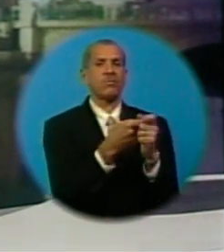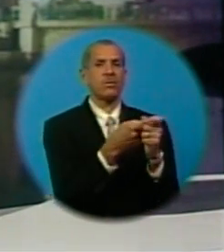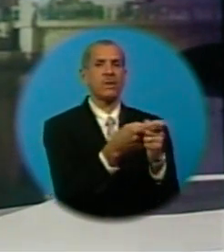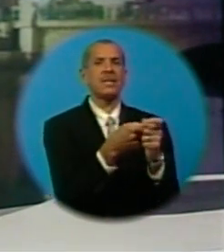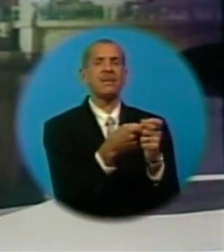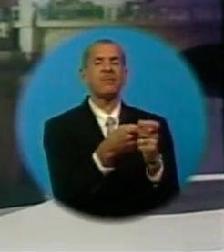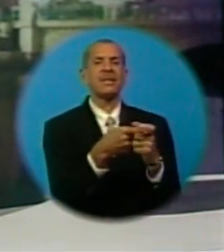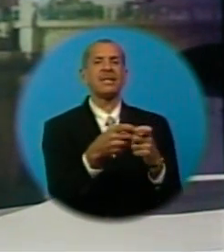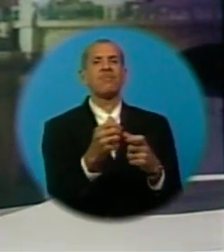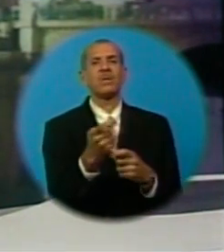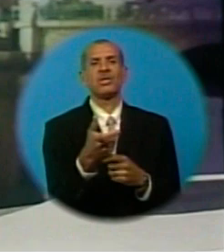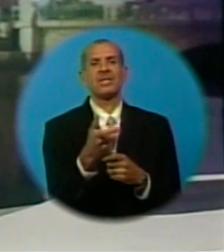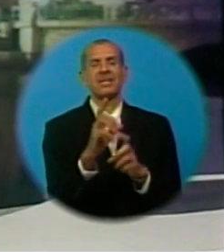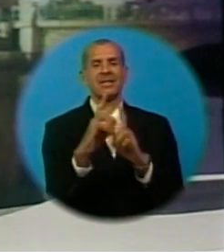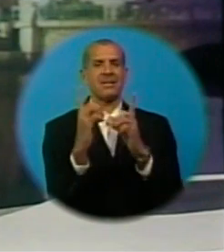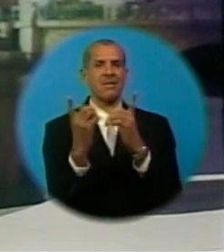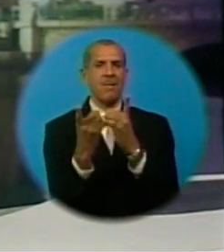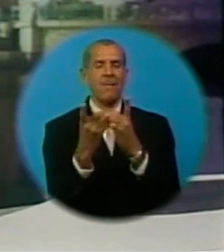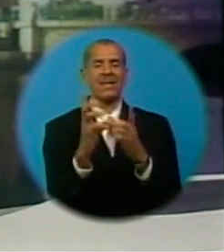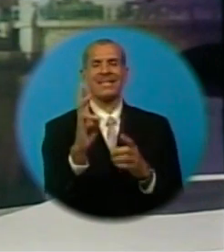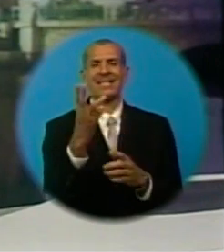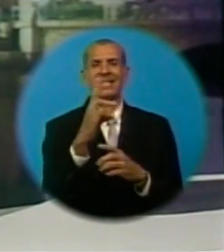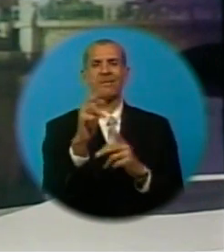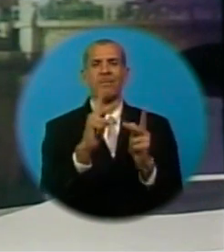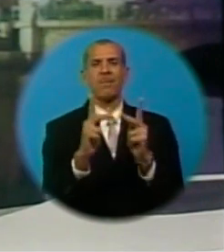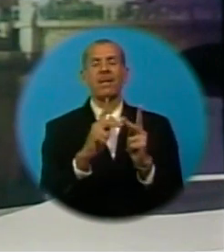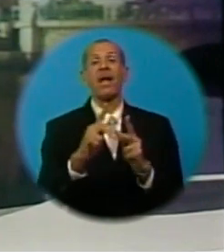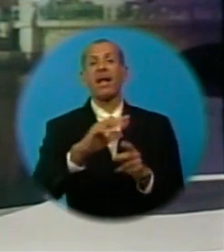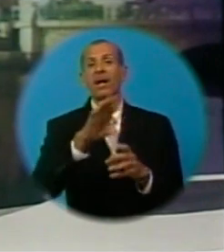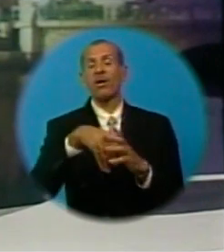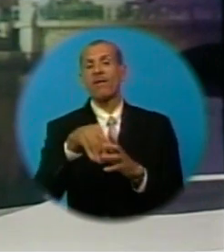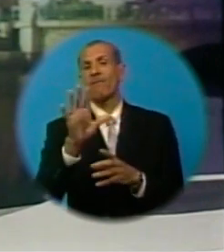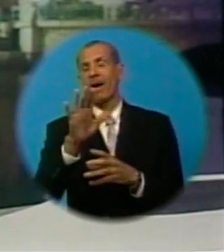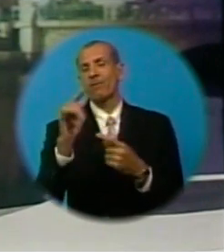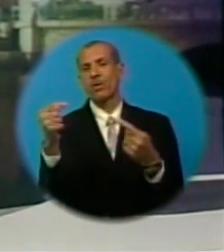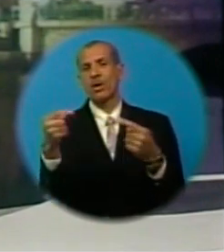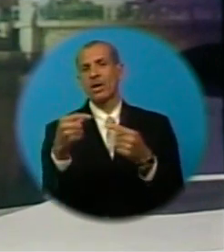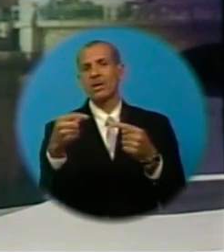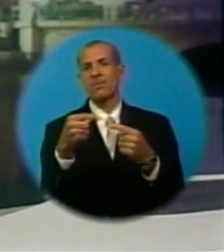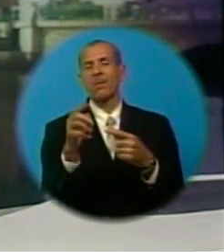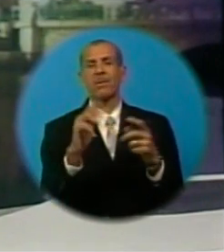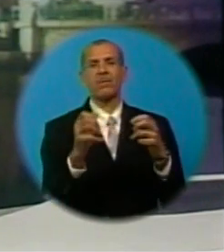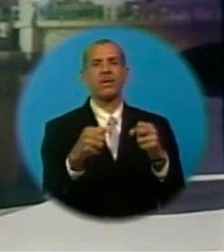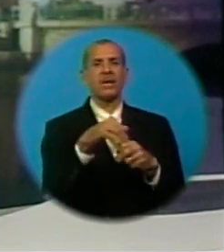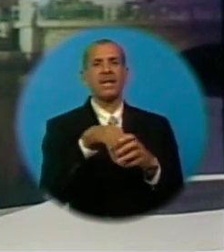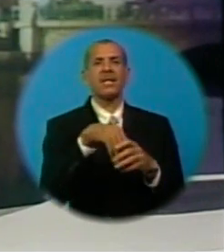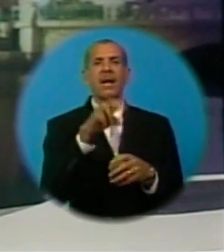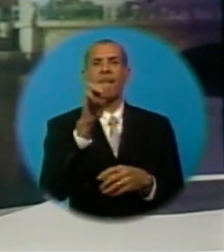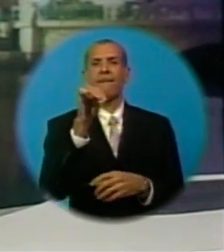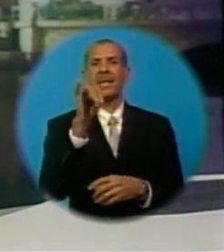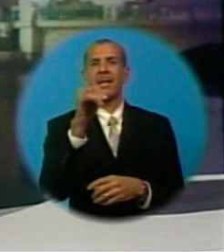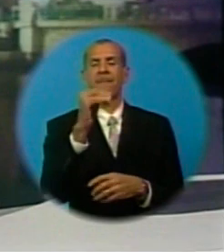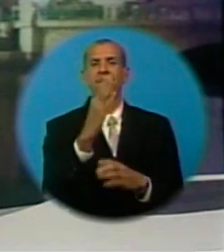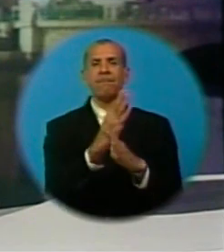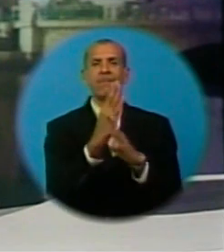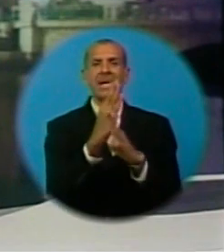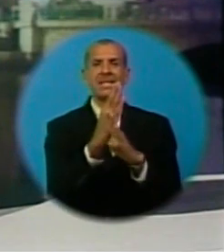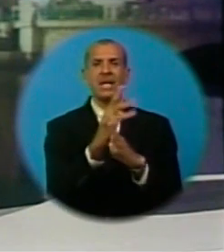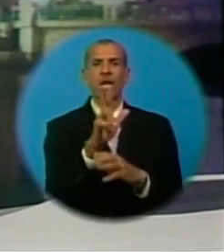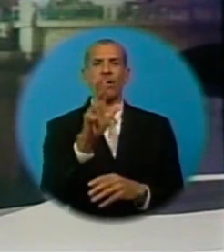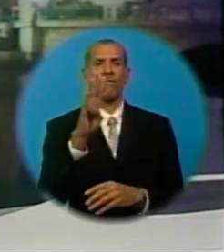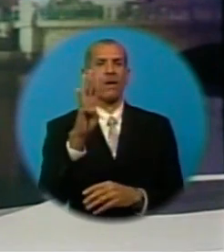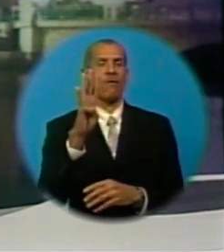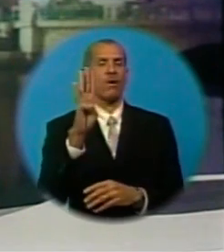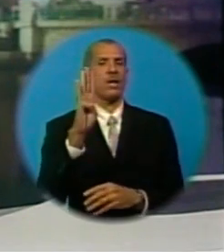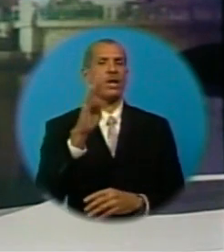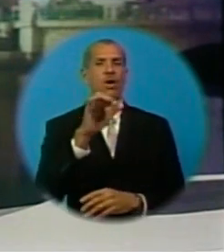emergency services. Now, 16 of the injured, including the 5 who were seriously hurt, were passengers in the minibus. It was driven by 34-year-old